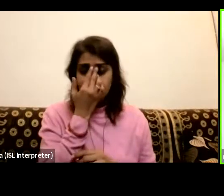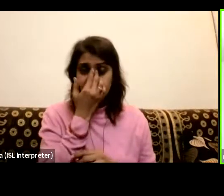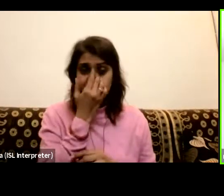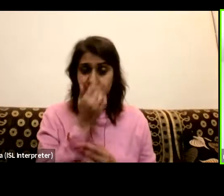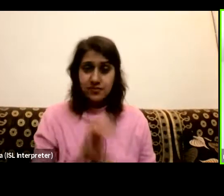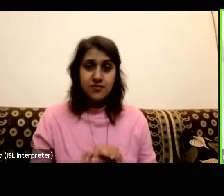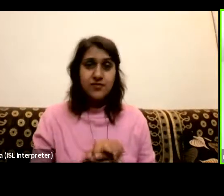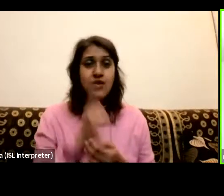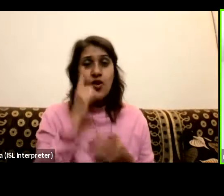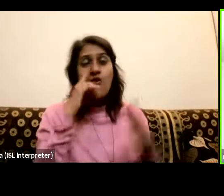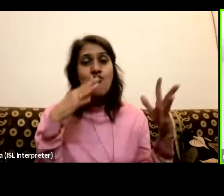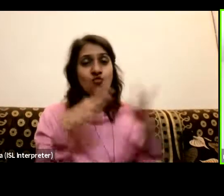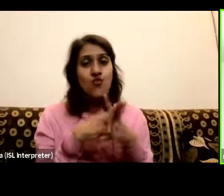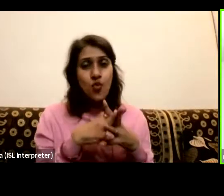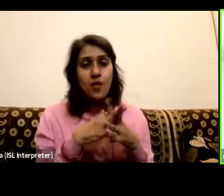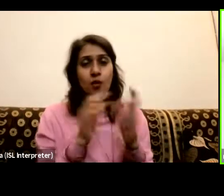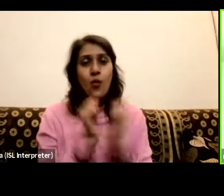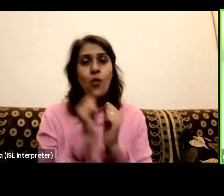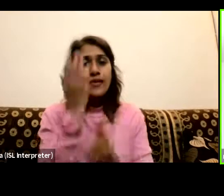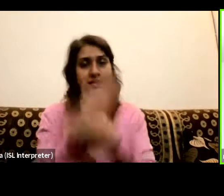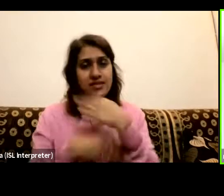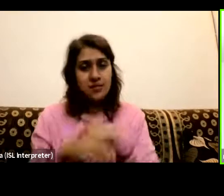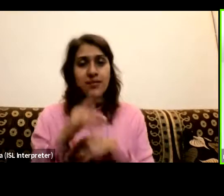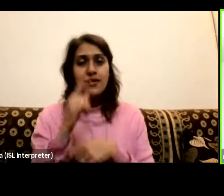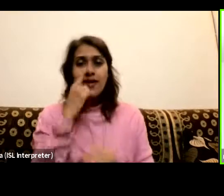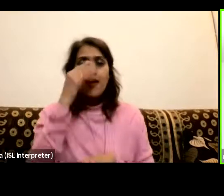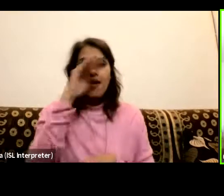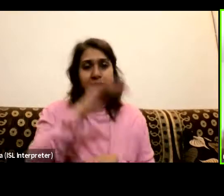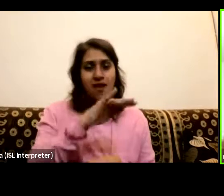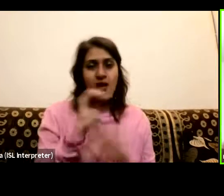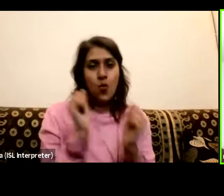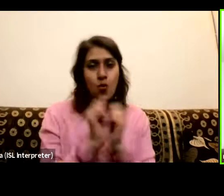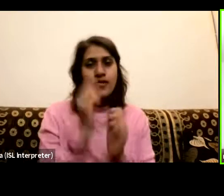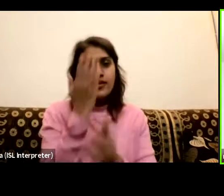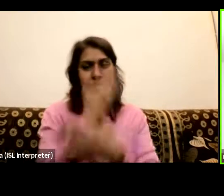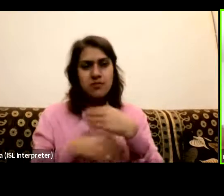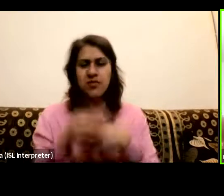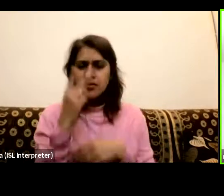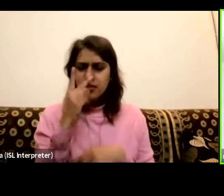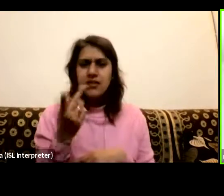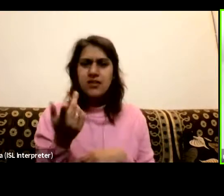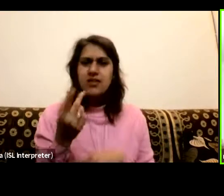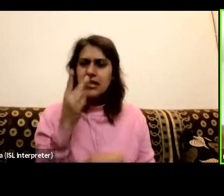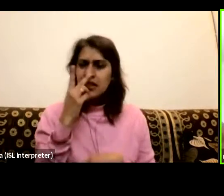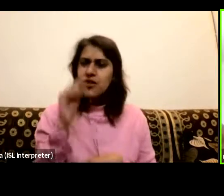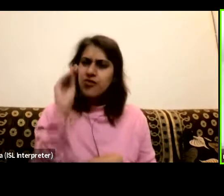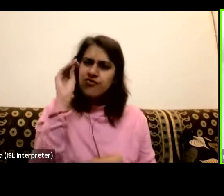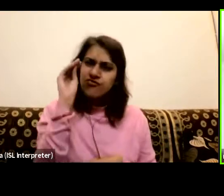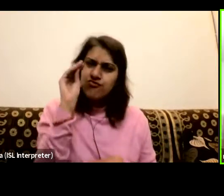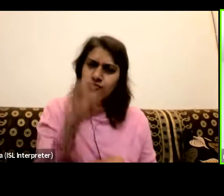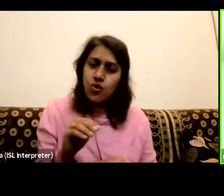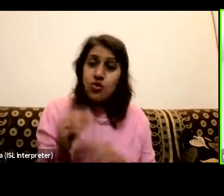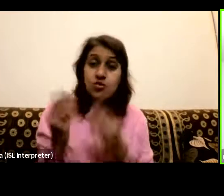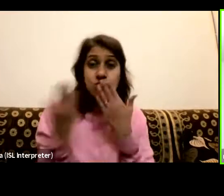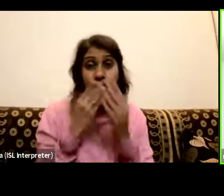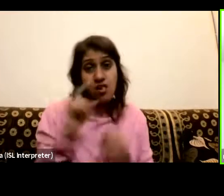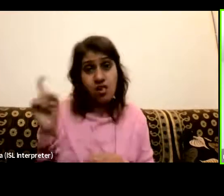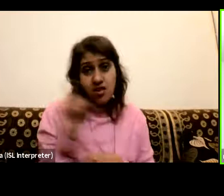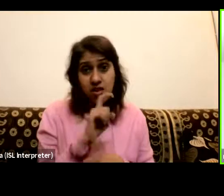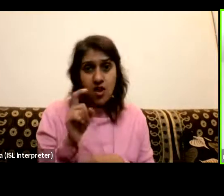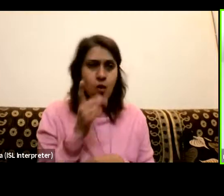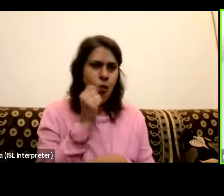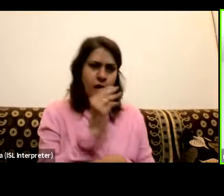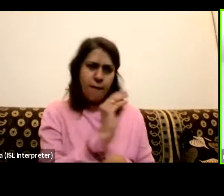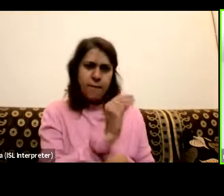women with disabilities. Even before the pandemic, very few girls with disabilities were in school as compared